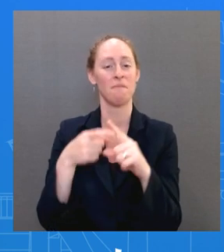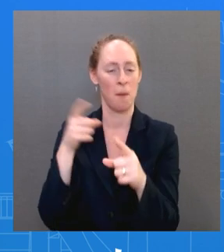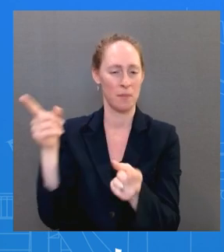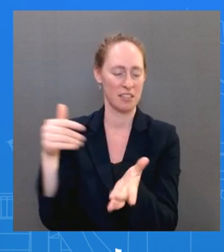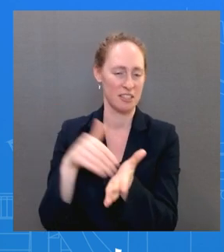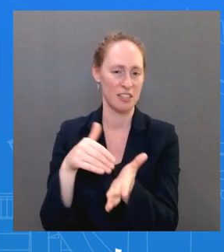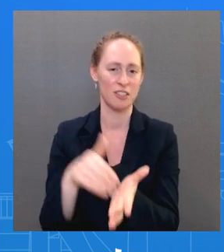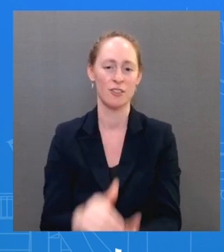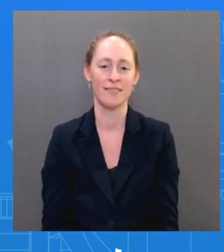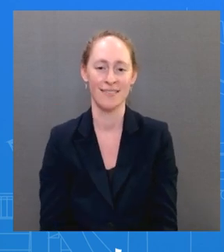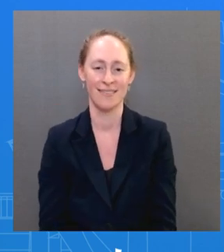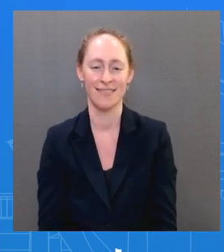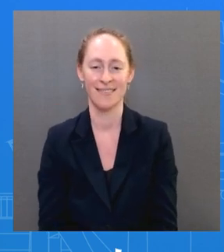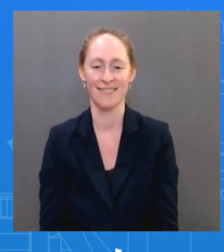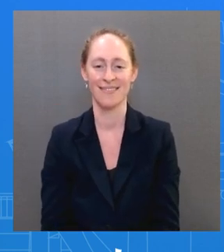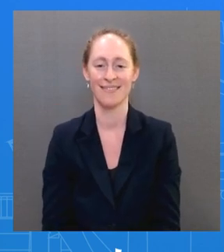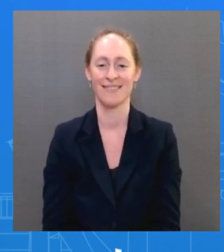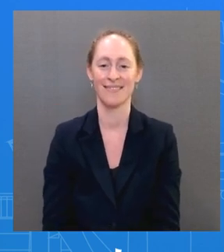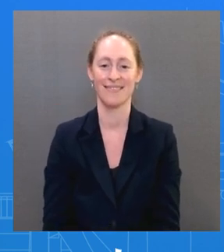has very mild symptoms